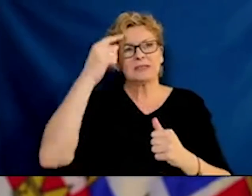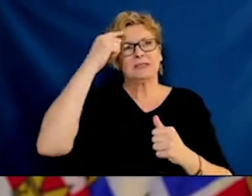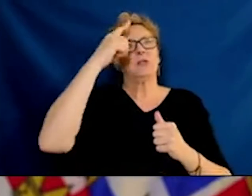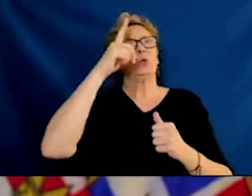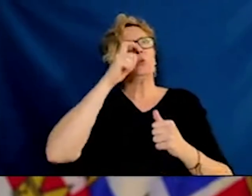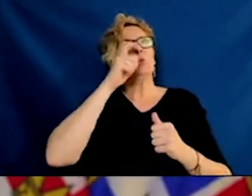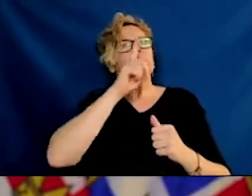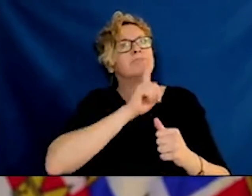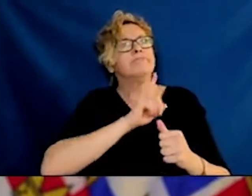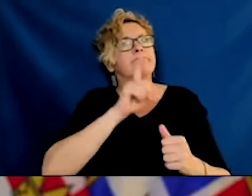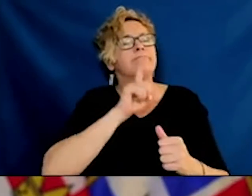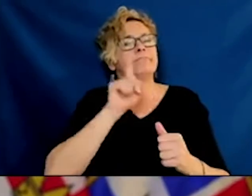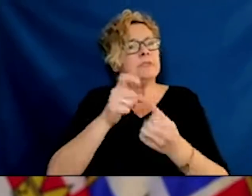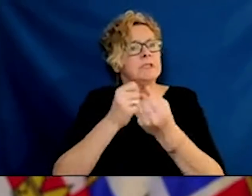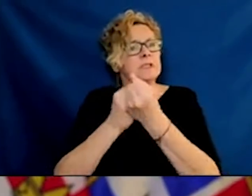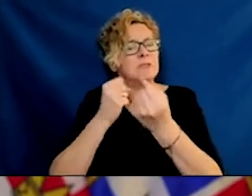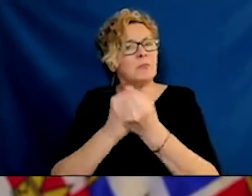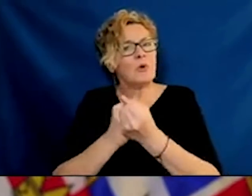community.